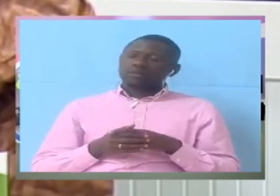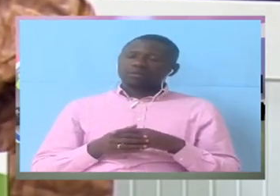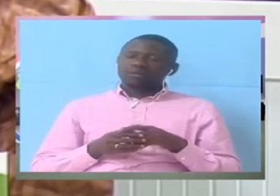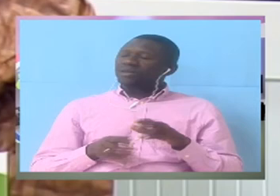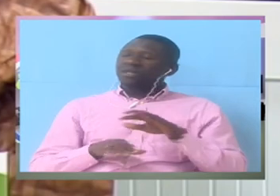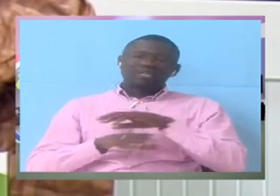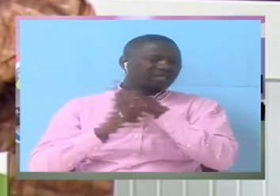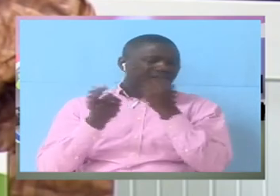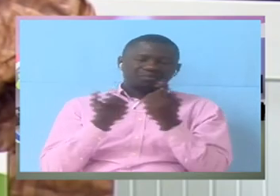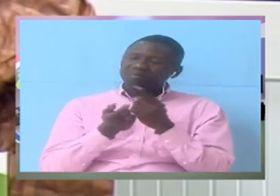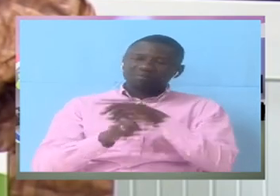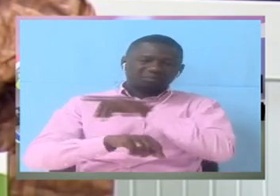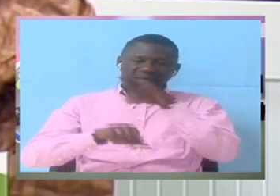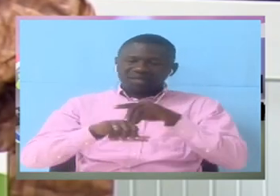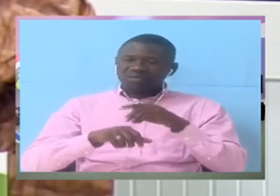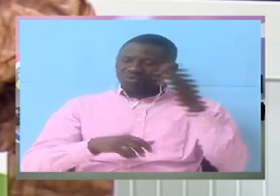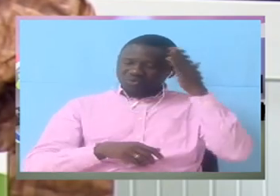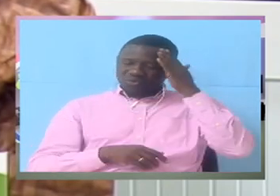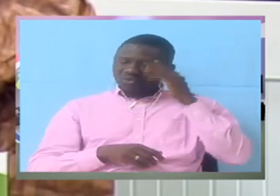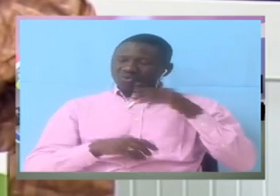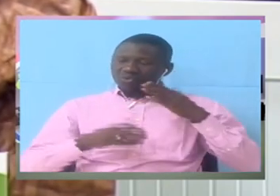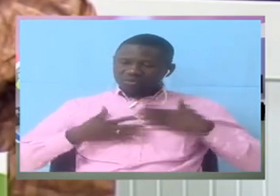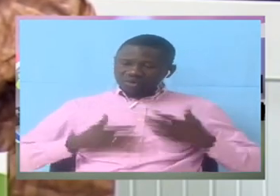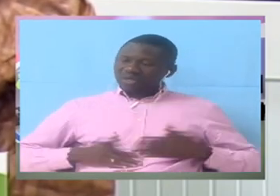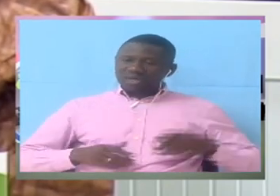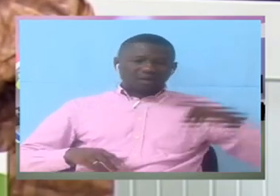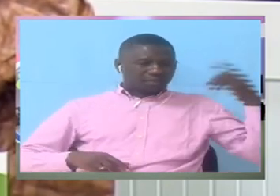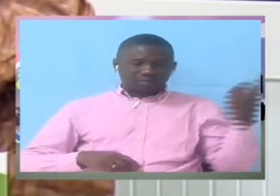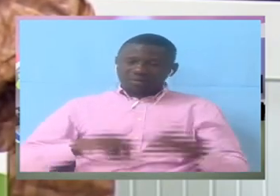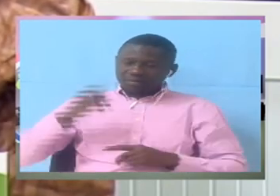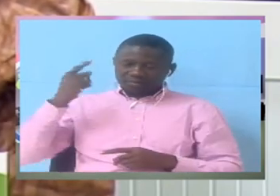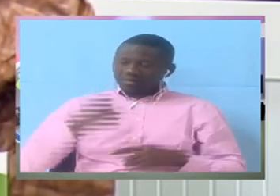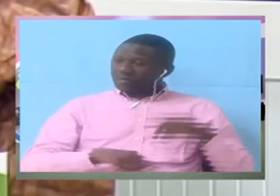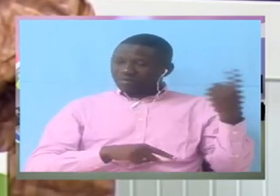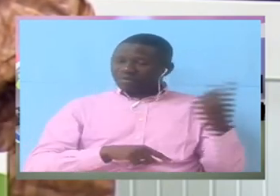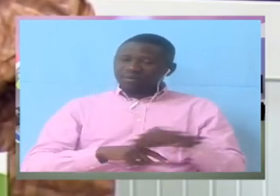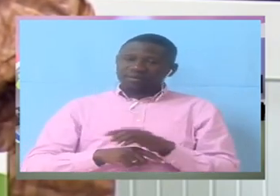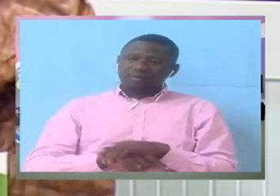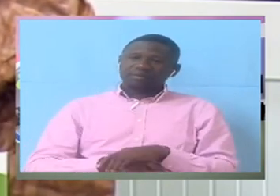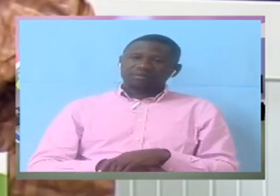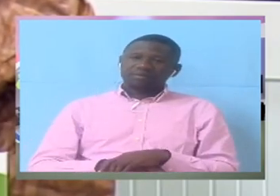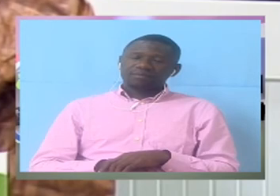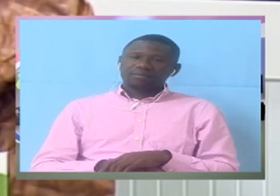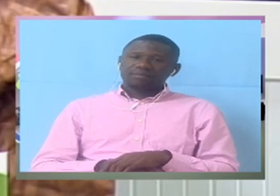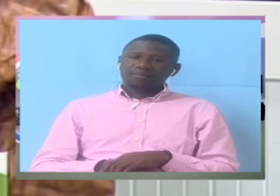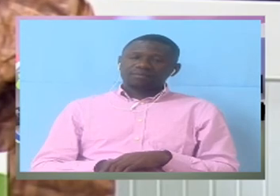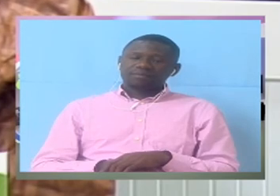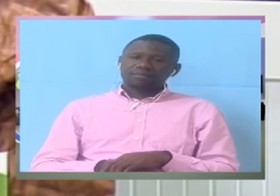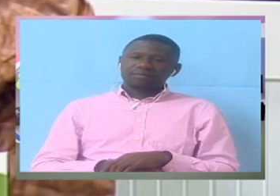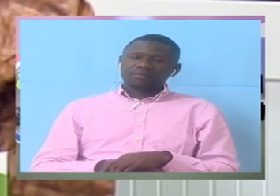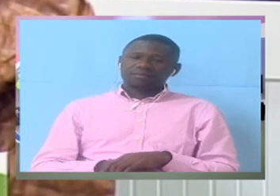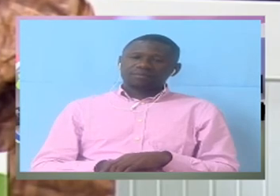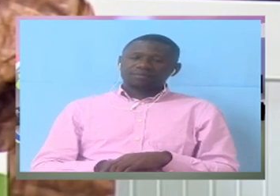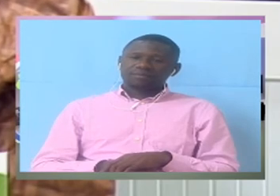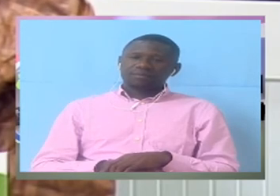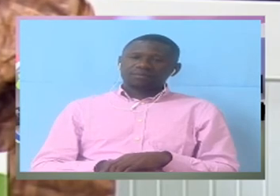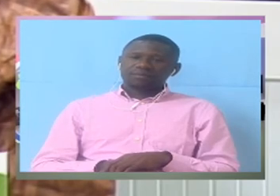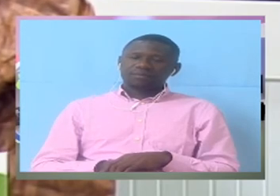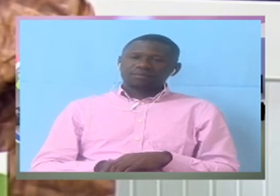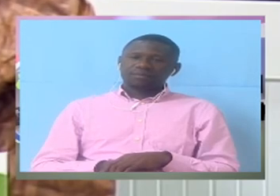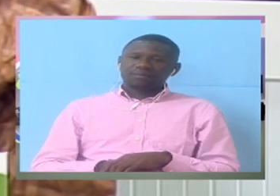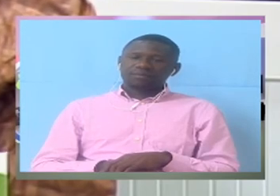And whatever part of your body they are hit, they are beating.